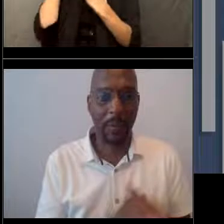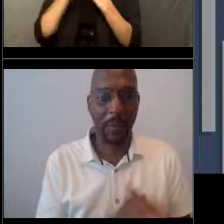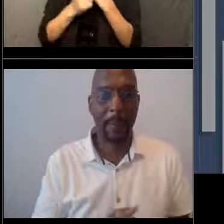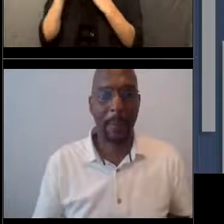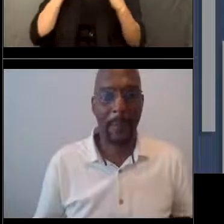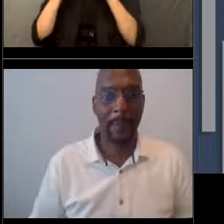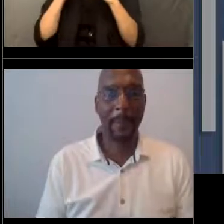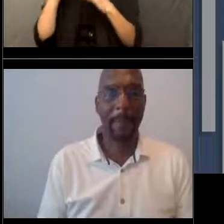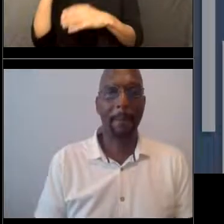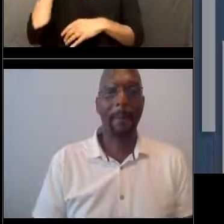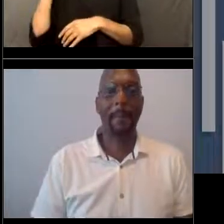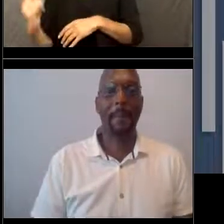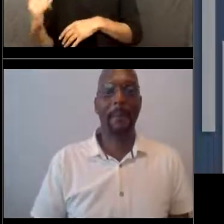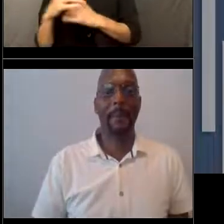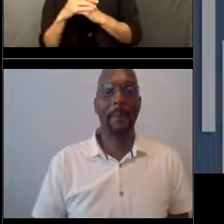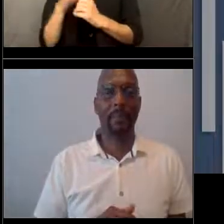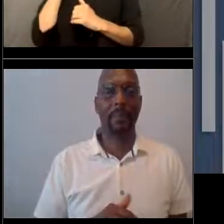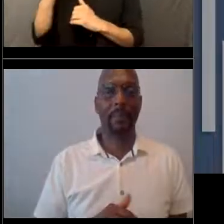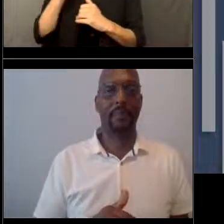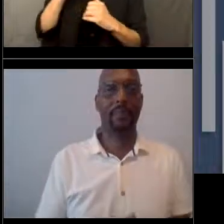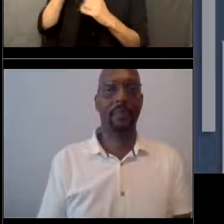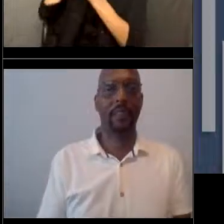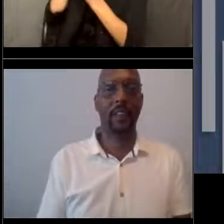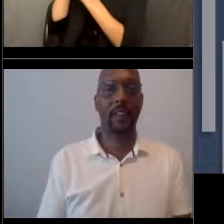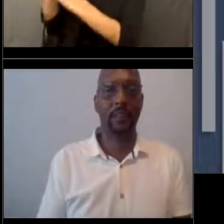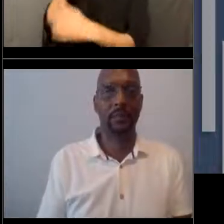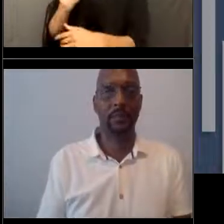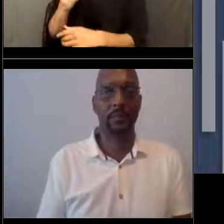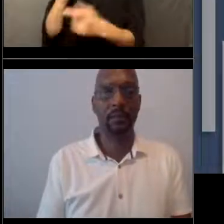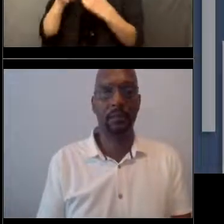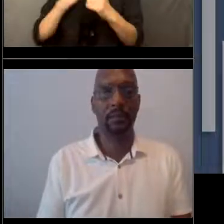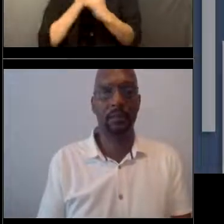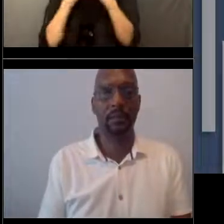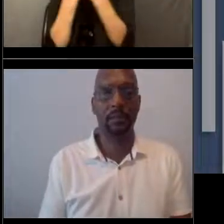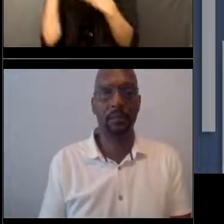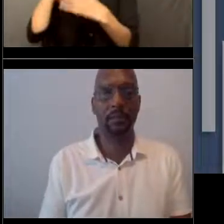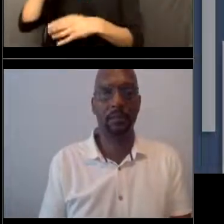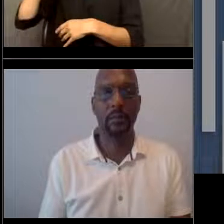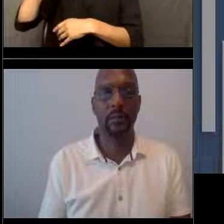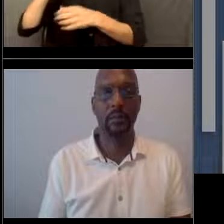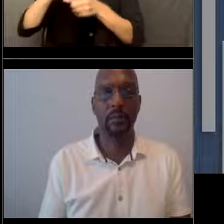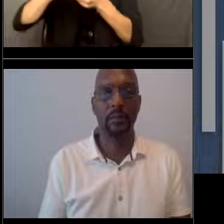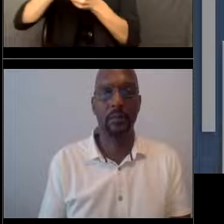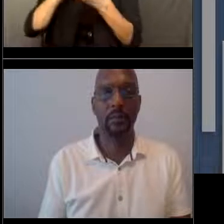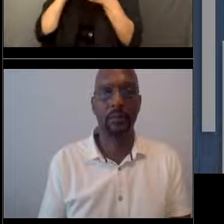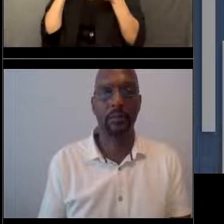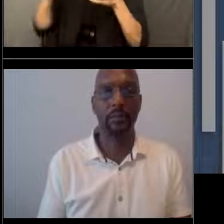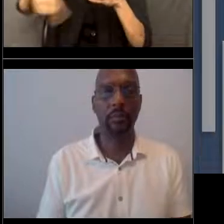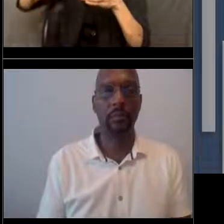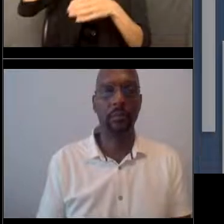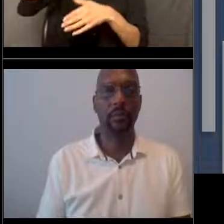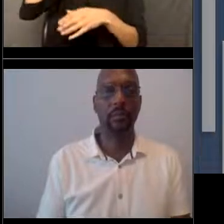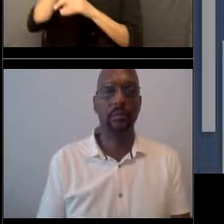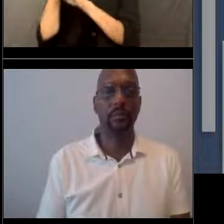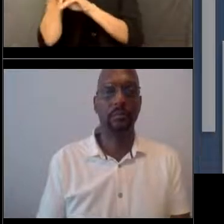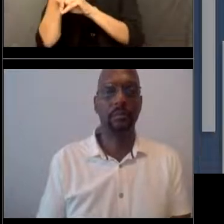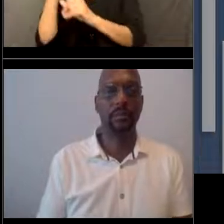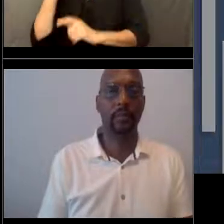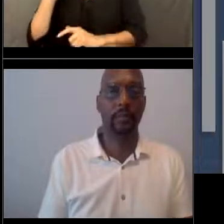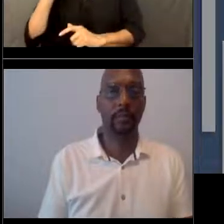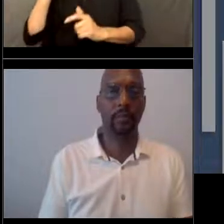relay this information also to our team down in the Los Angeles area so that they can be aware of the situation as well if they're not